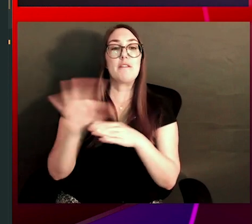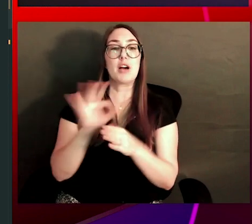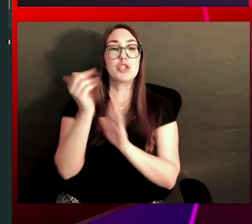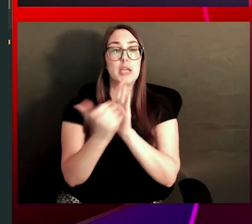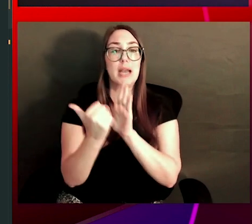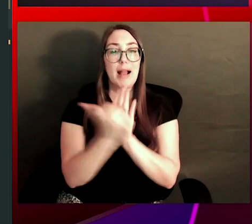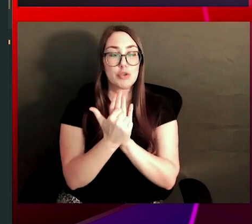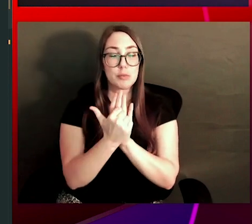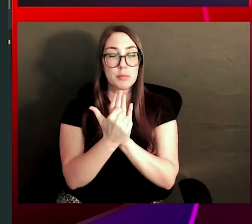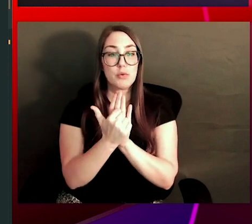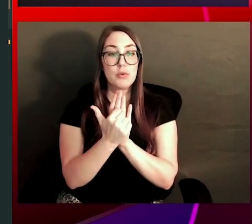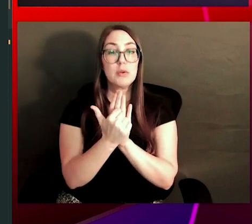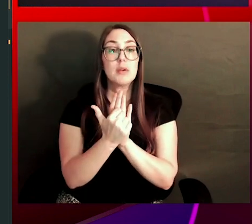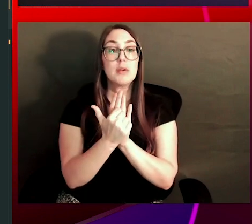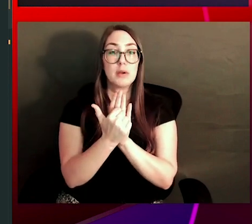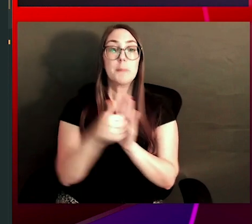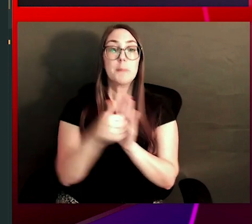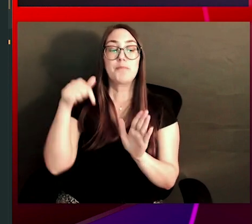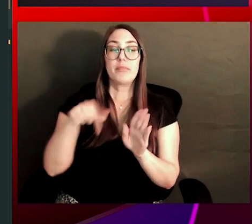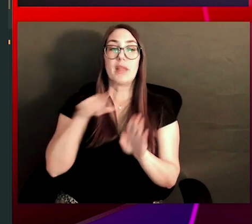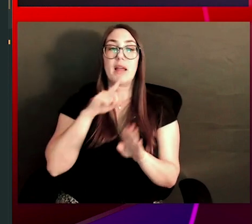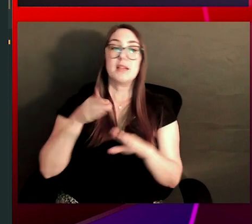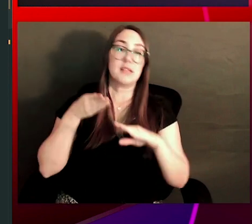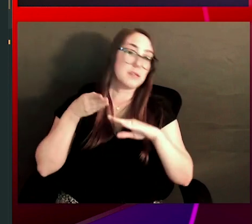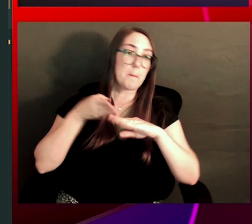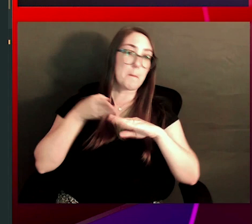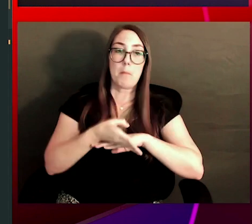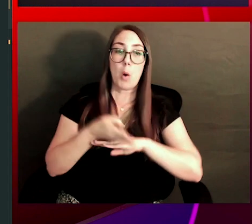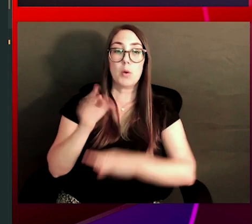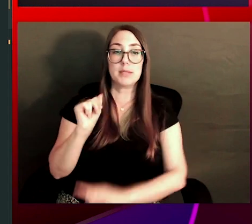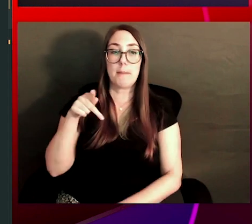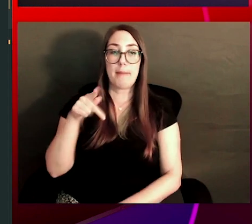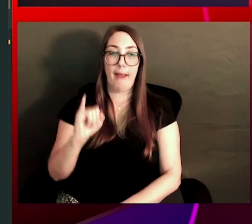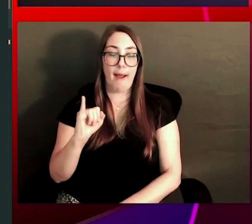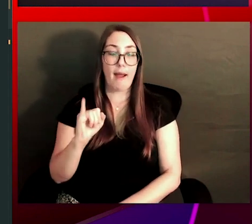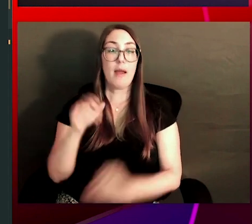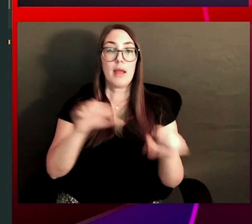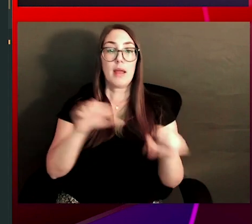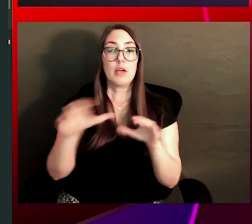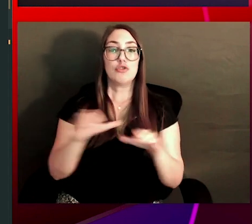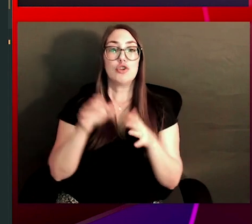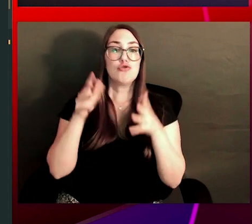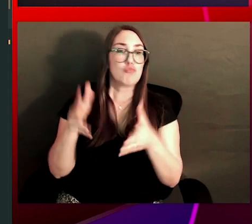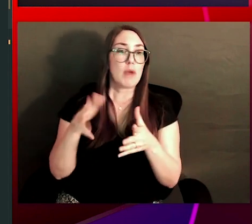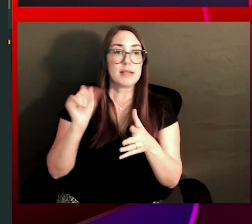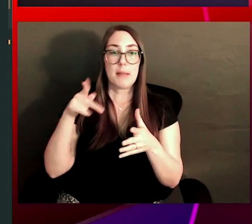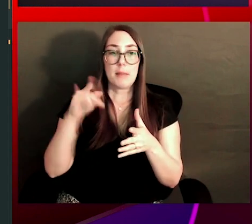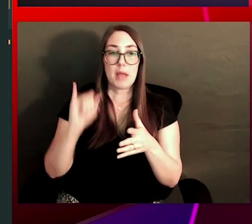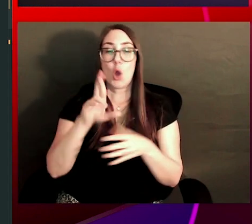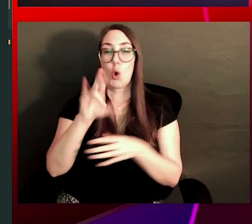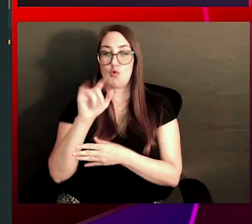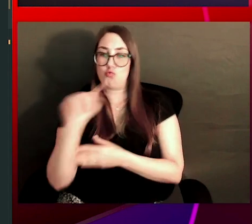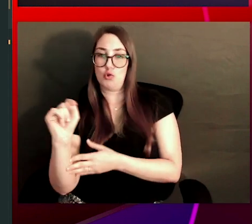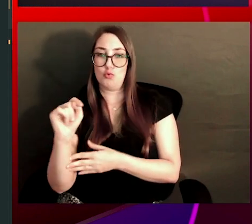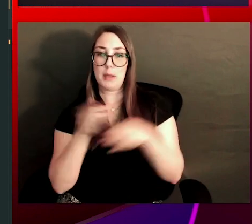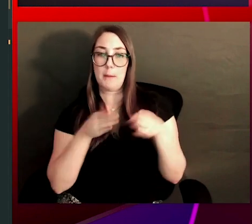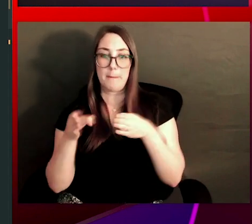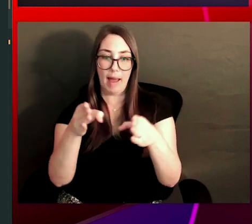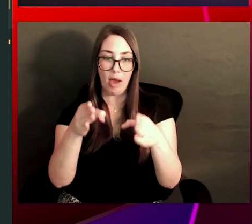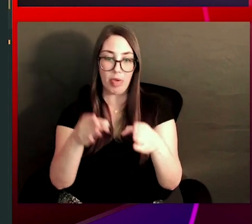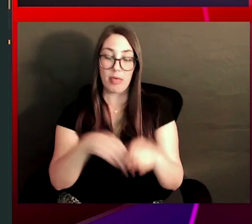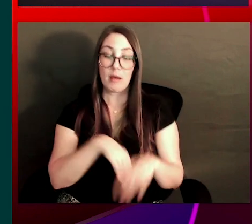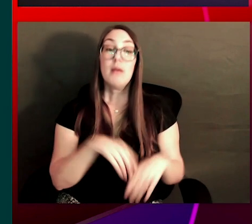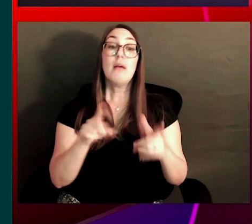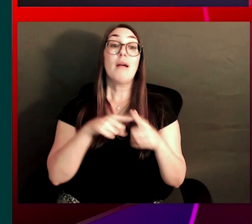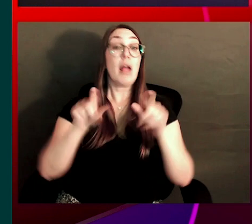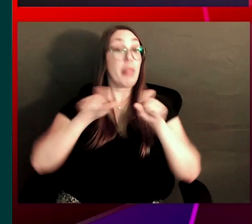HTTP attribute that said this is the post API, and we could use a REST API path, or in this case, just a root path. And then we just deployed that.